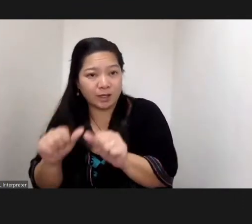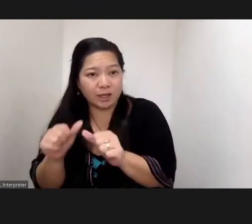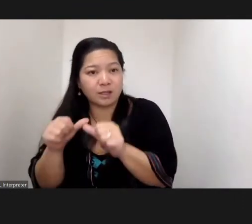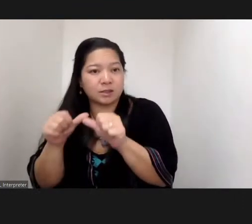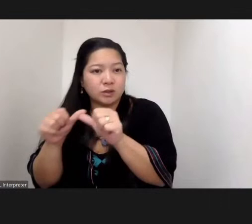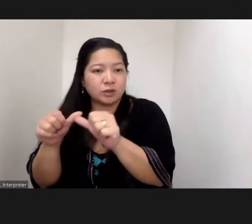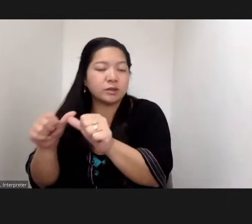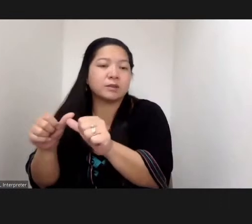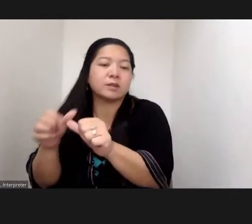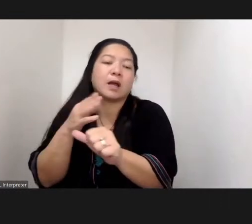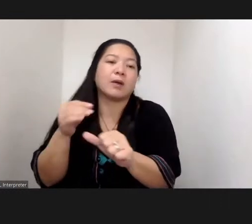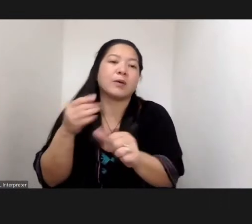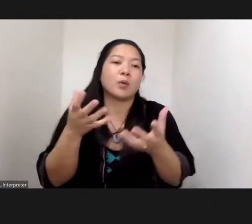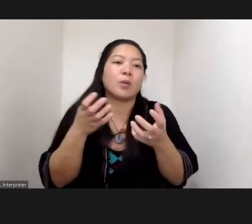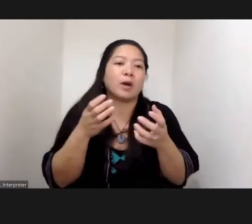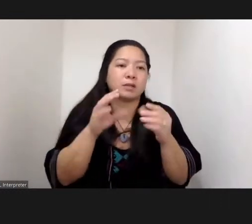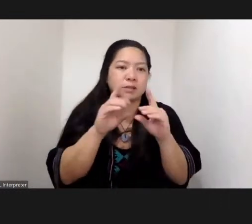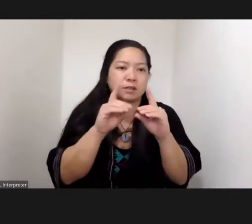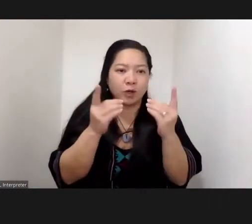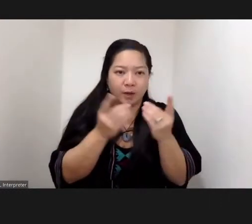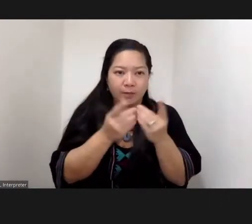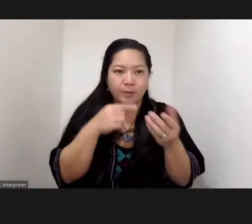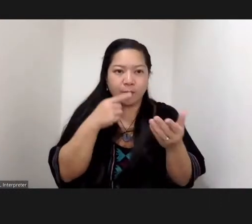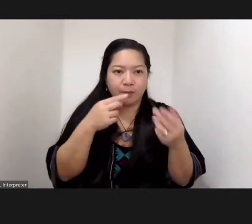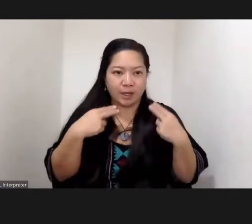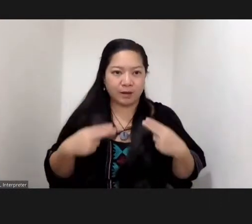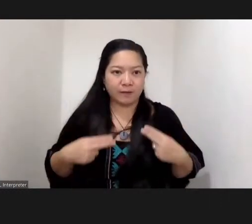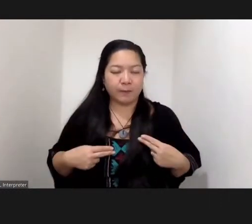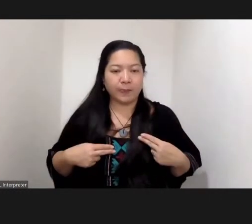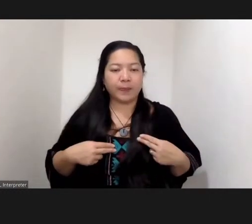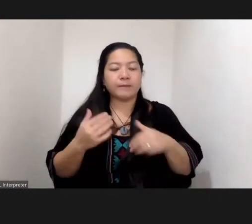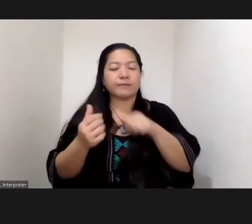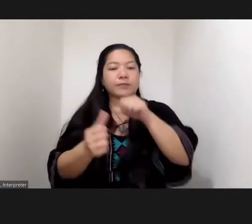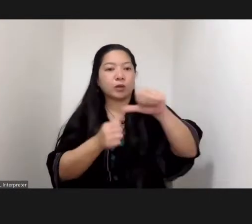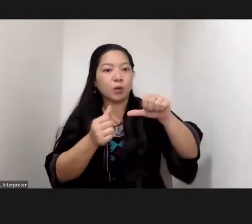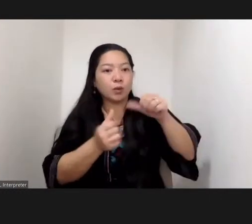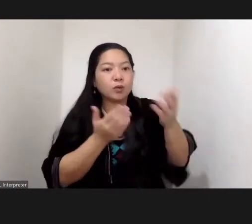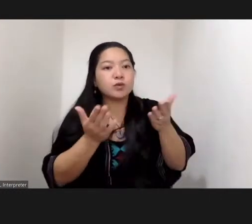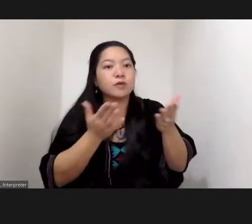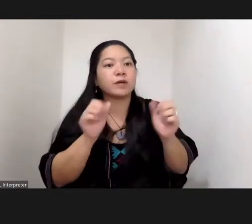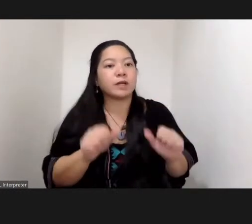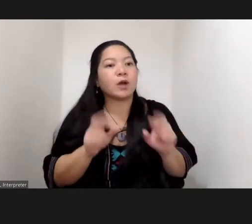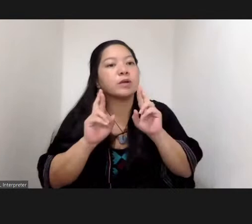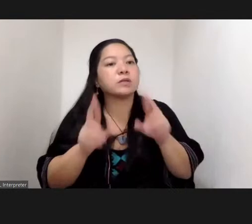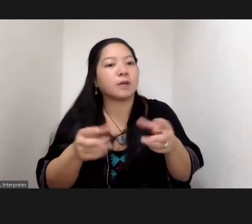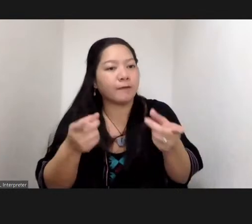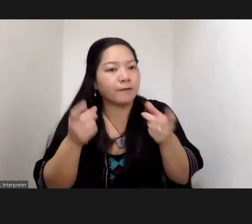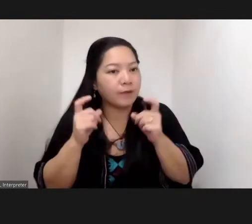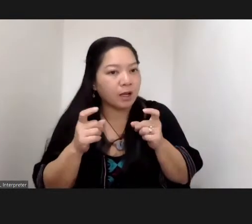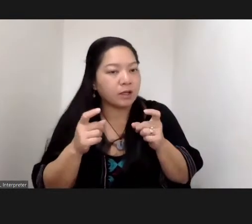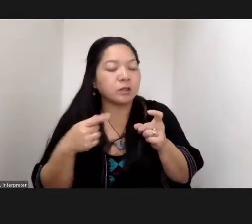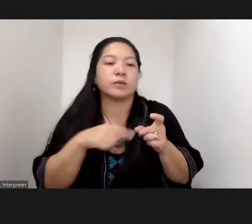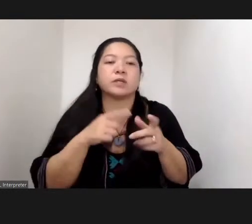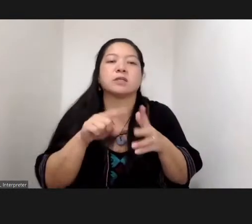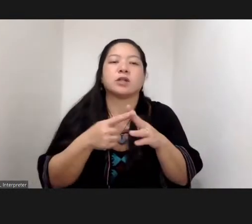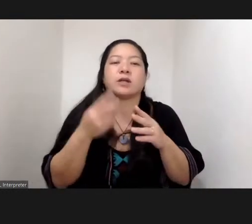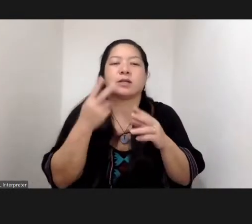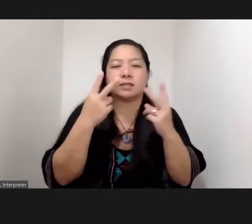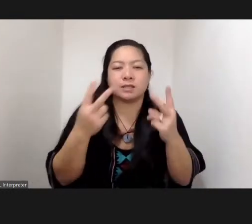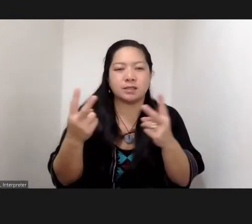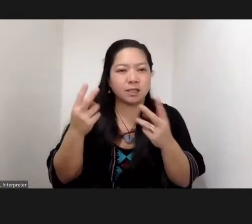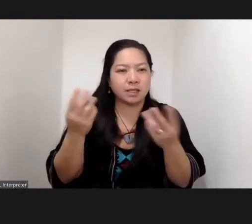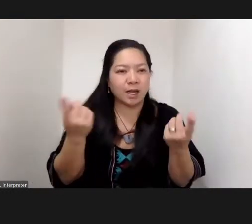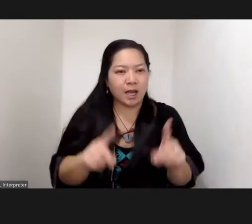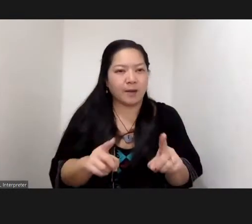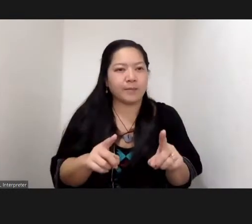a division in the public health, social services that can respond rapidly should we start seeing a surge. We want to